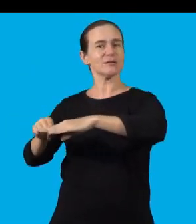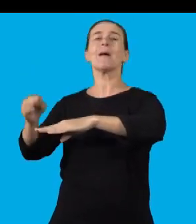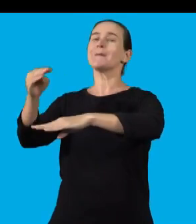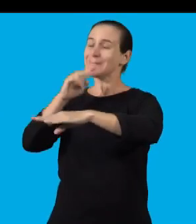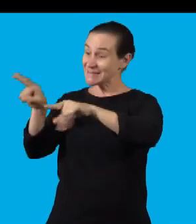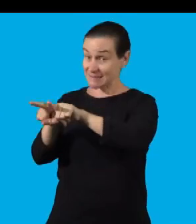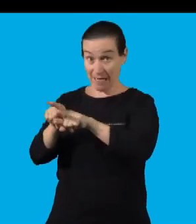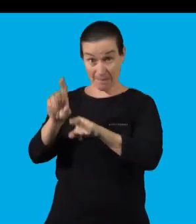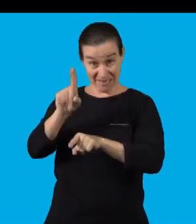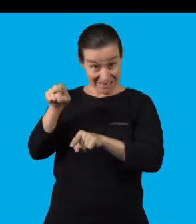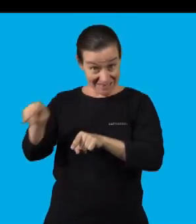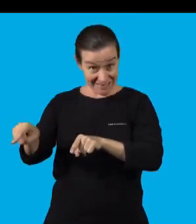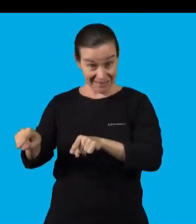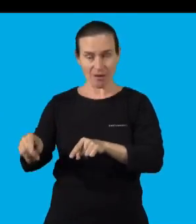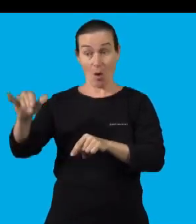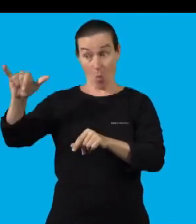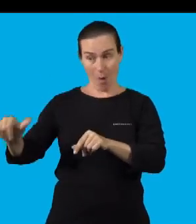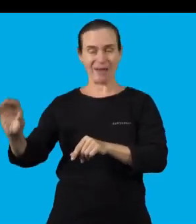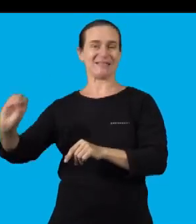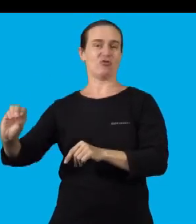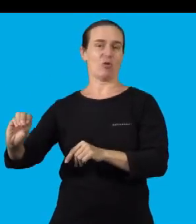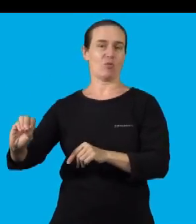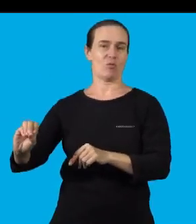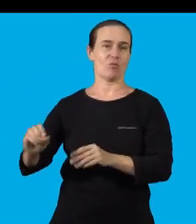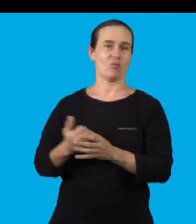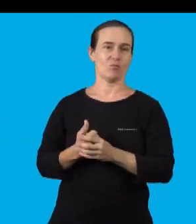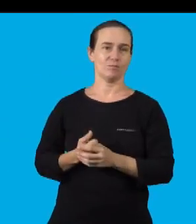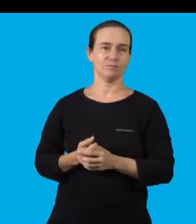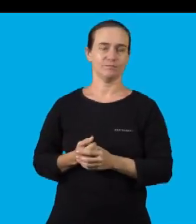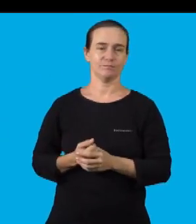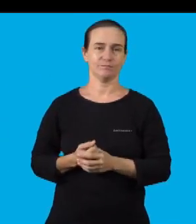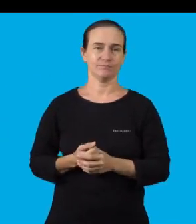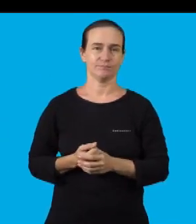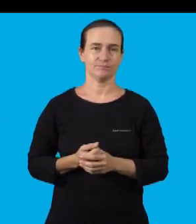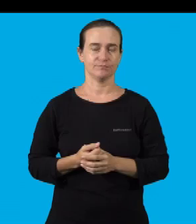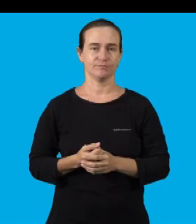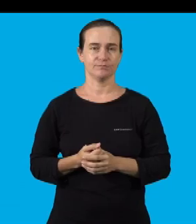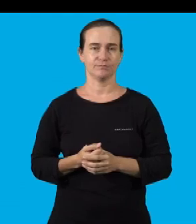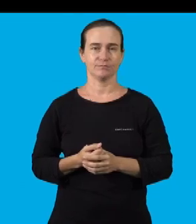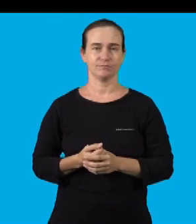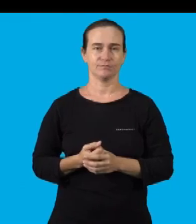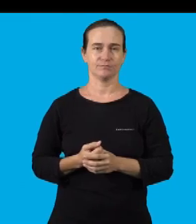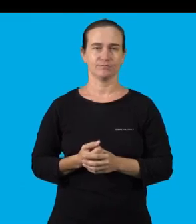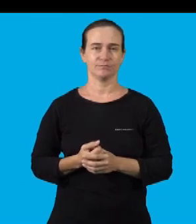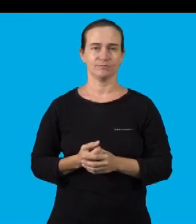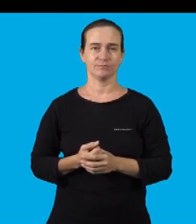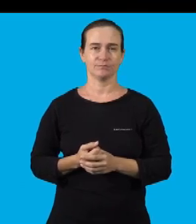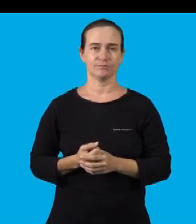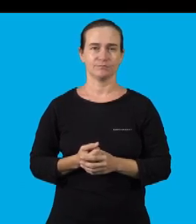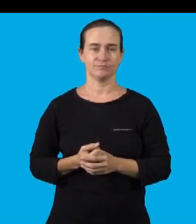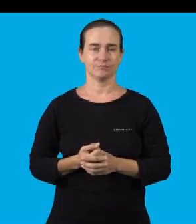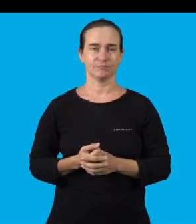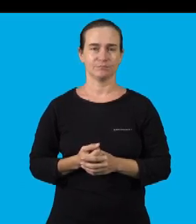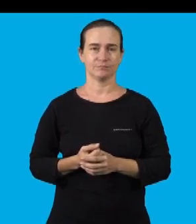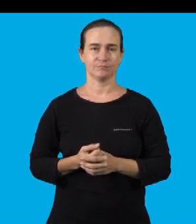already know that the y value of the D coordinate is going to be 0 there. So when it comes to the coordinates of D, we